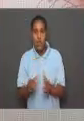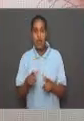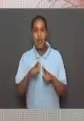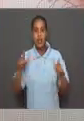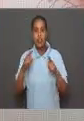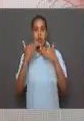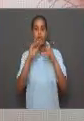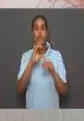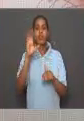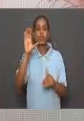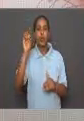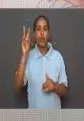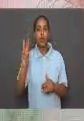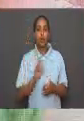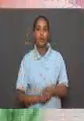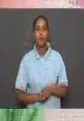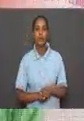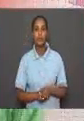amount of carbon dioxide.